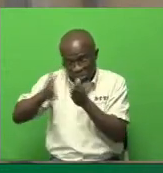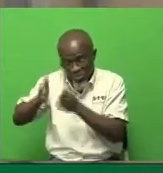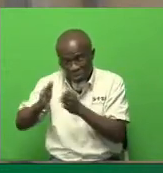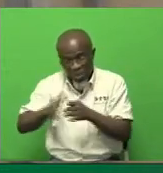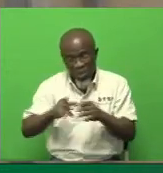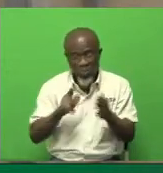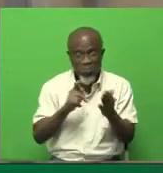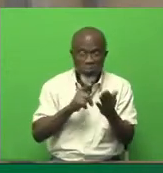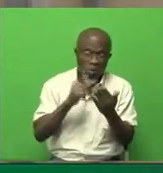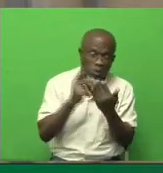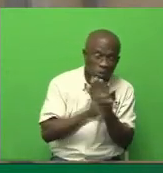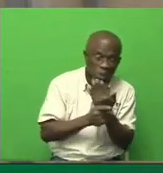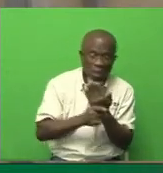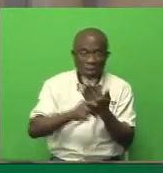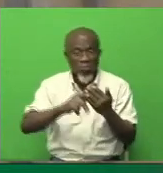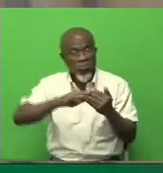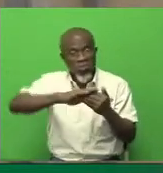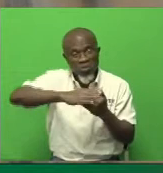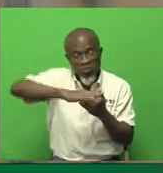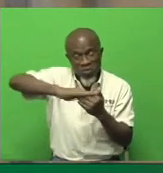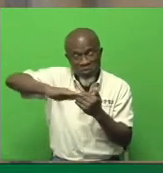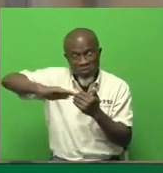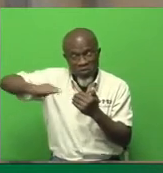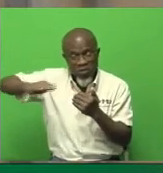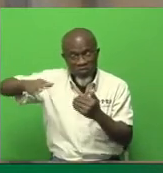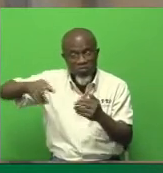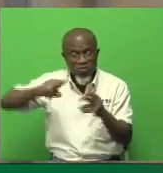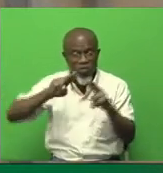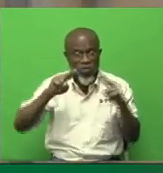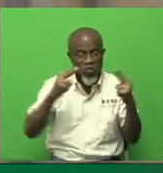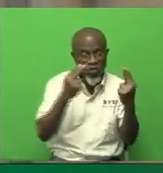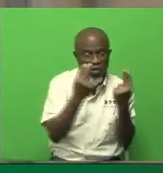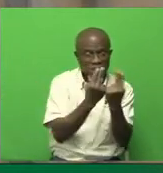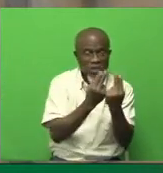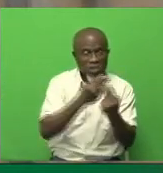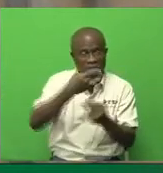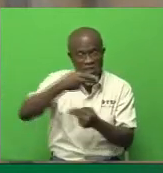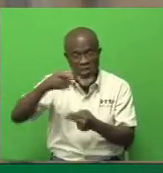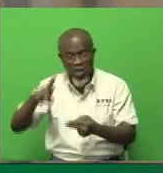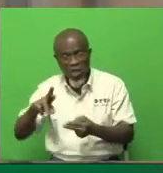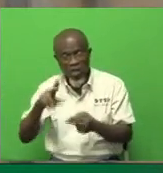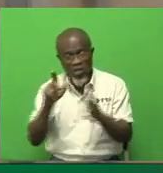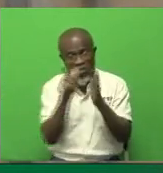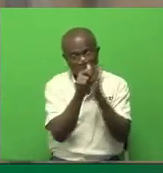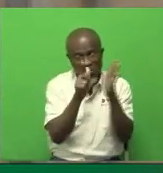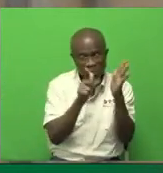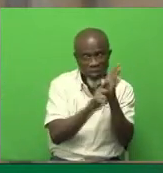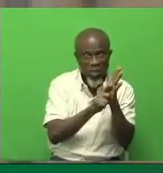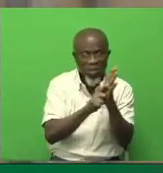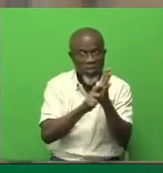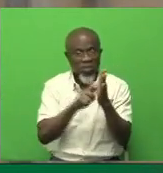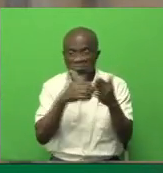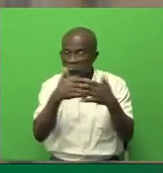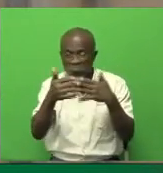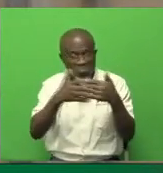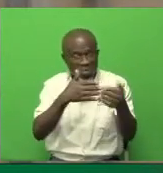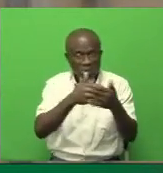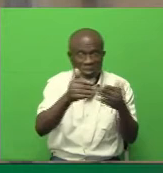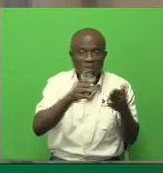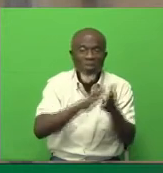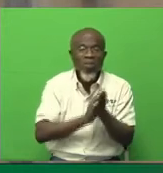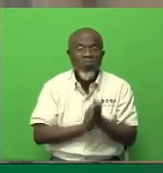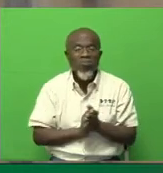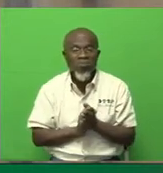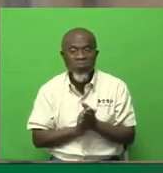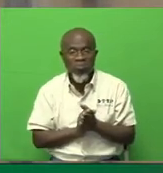programs and project management educational facilities procurement HR legal IRS scholarships funding and grants